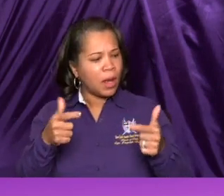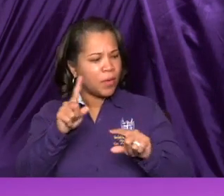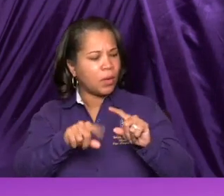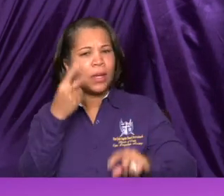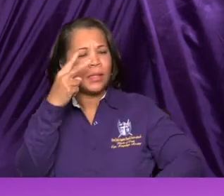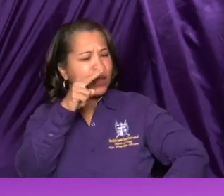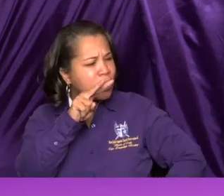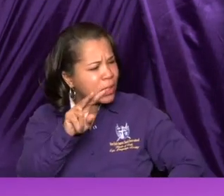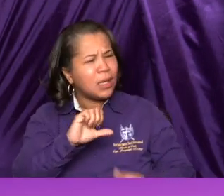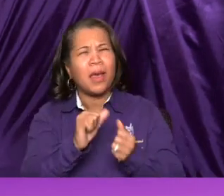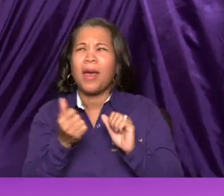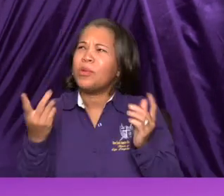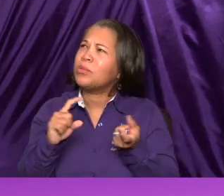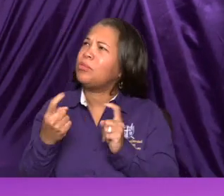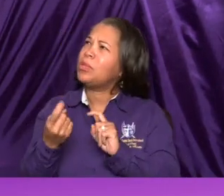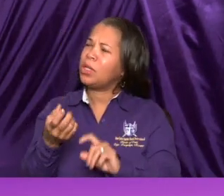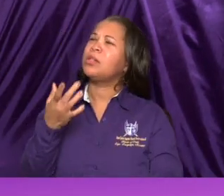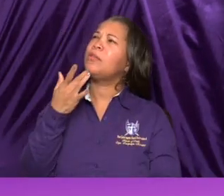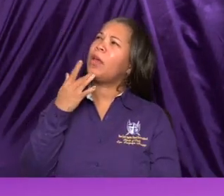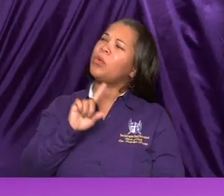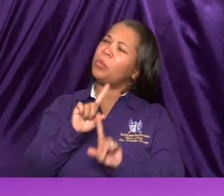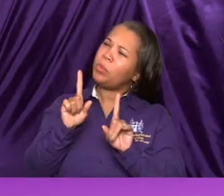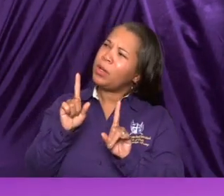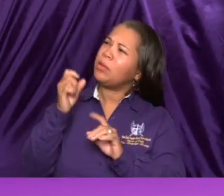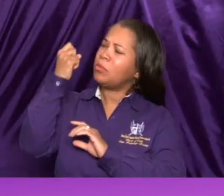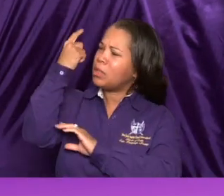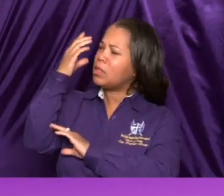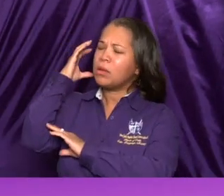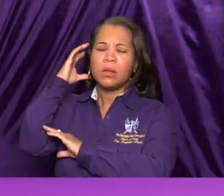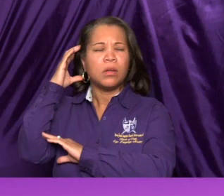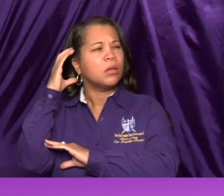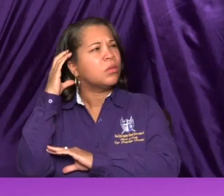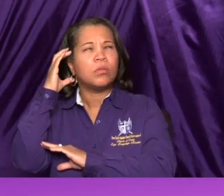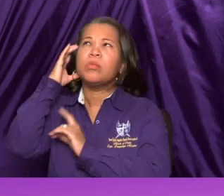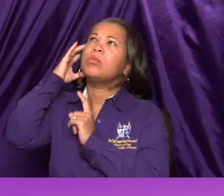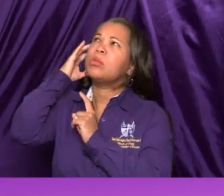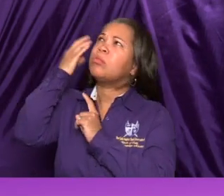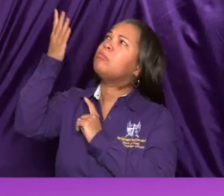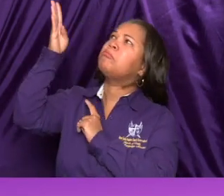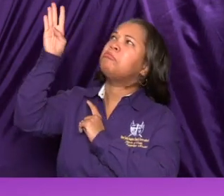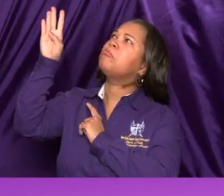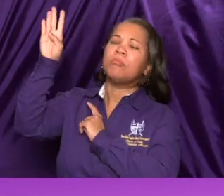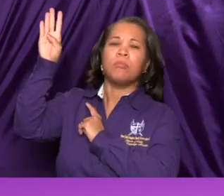favor, but you can hear clearly that God is up to something?